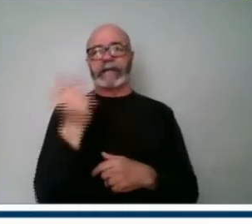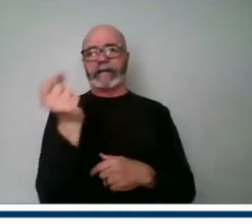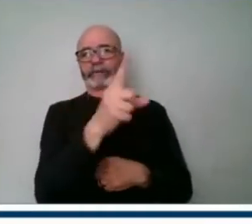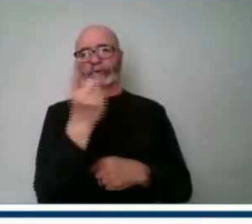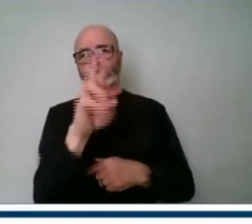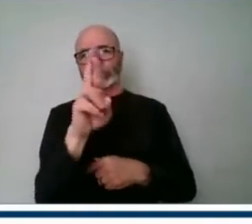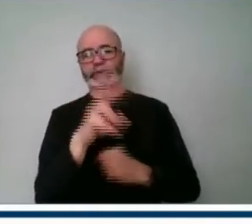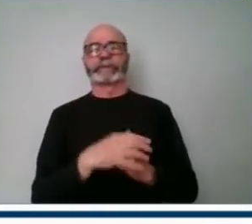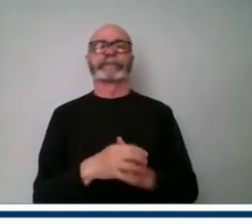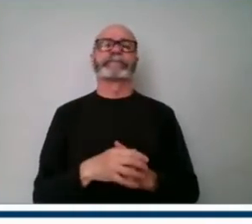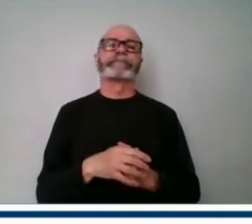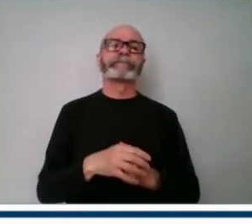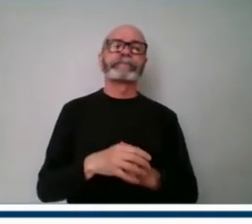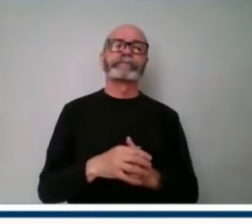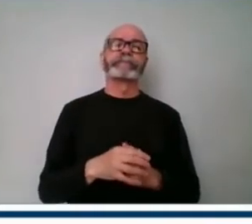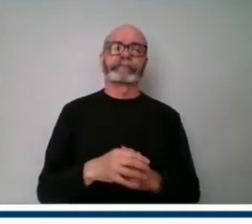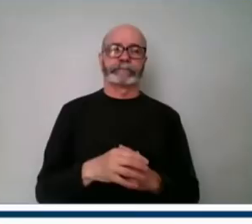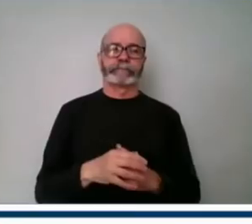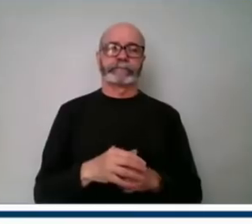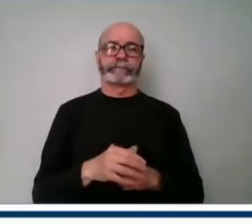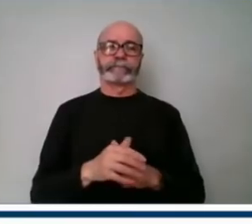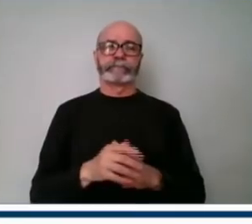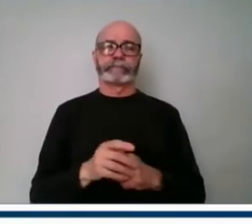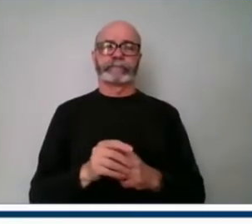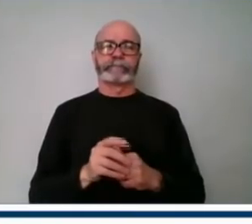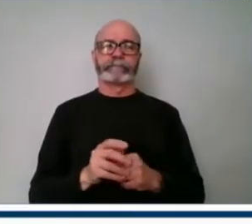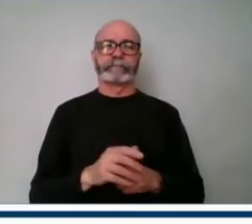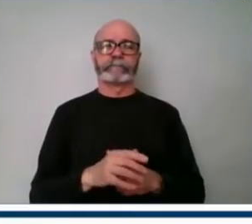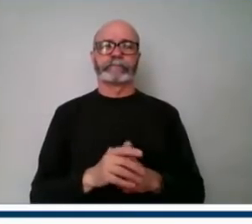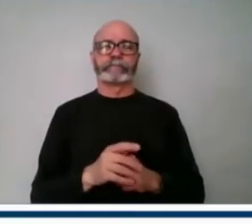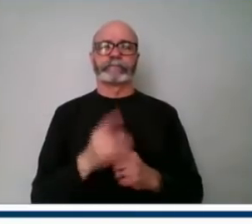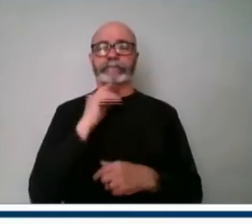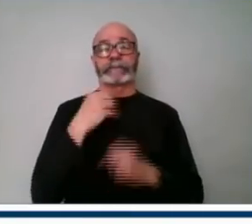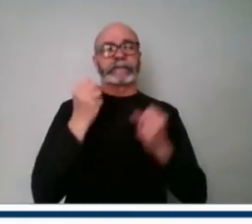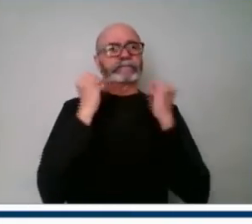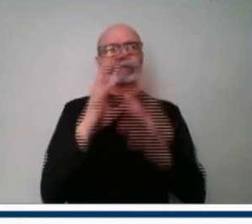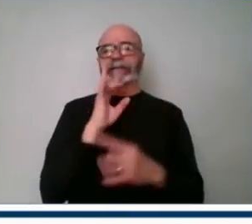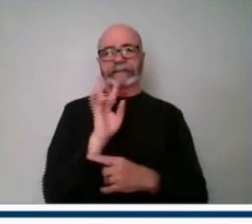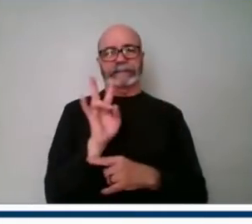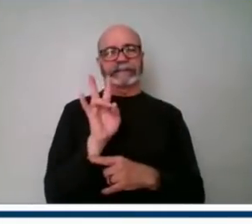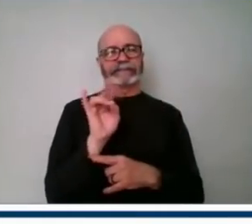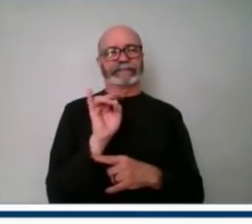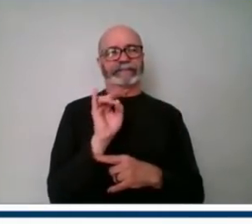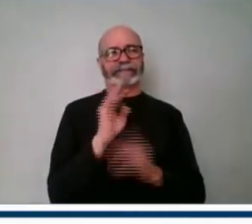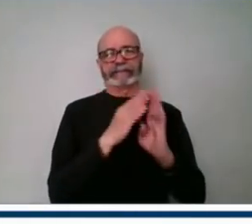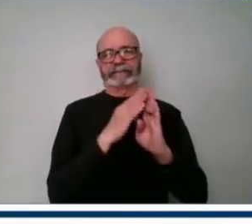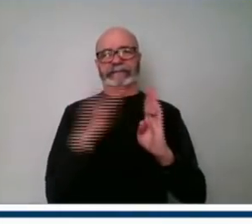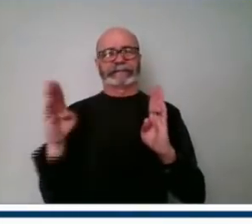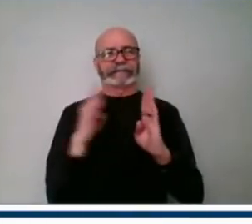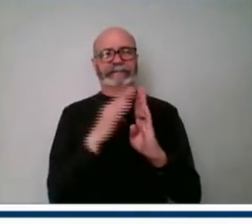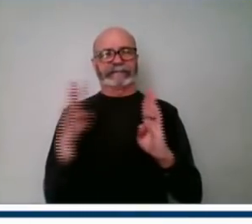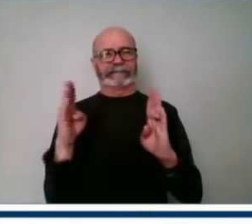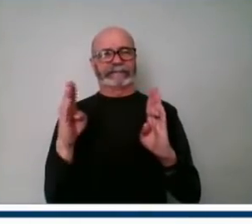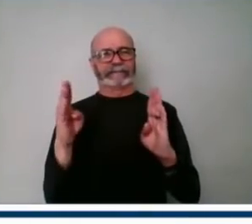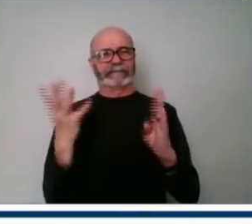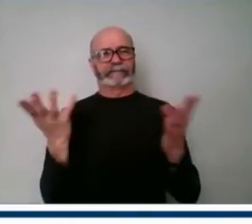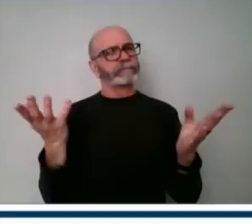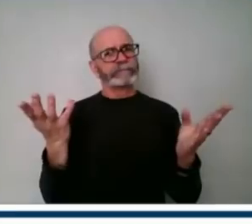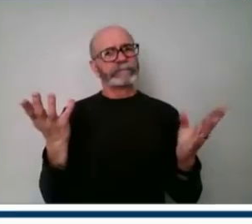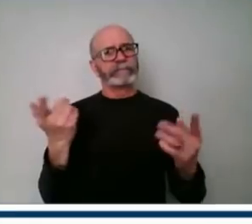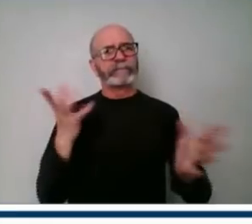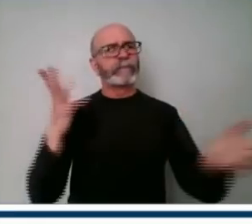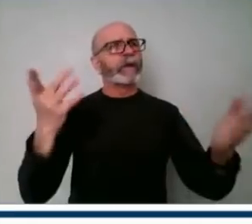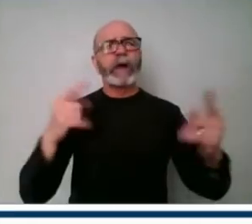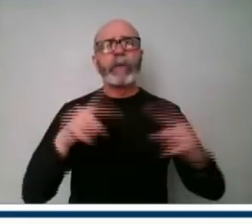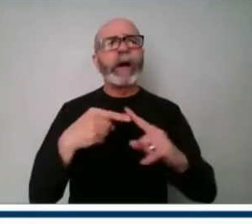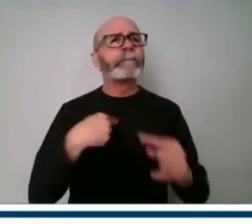been a lot of people in that 70-year-old age group who are saying, when's it going to be my turn? So just